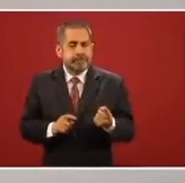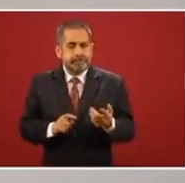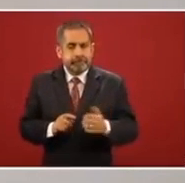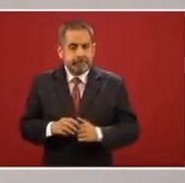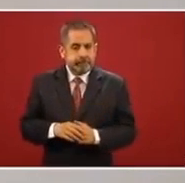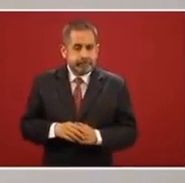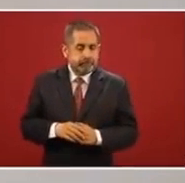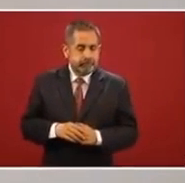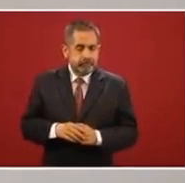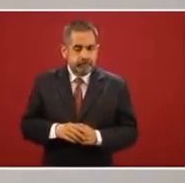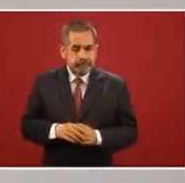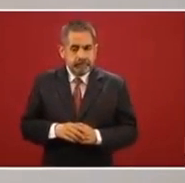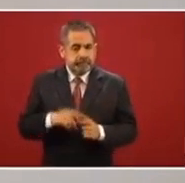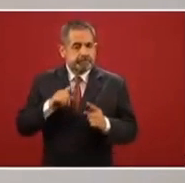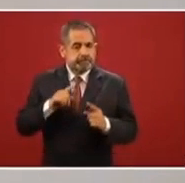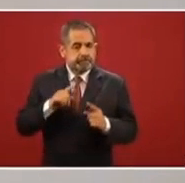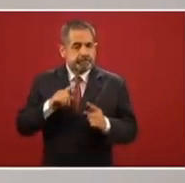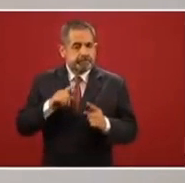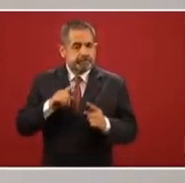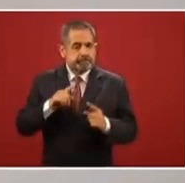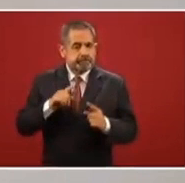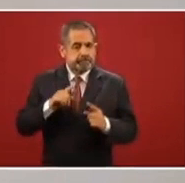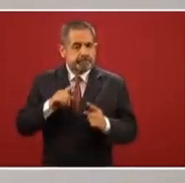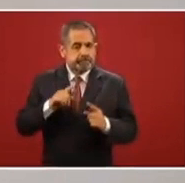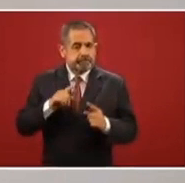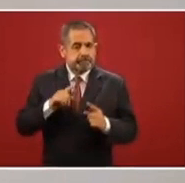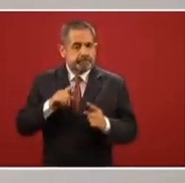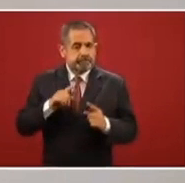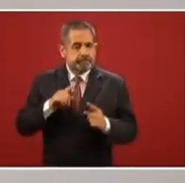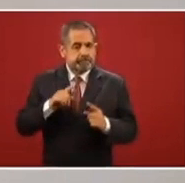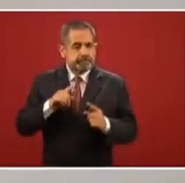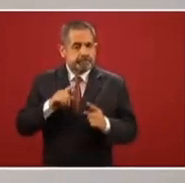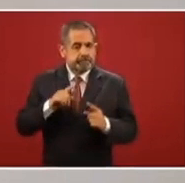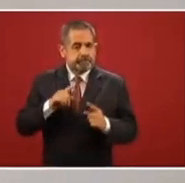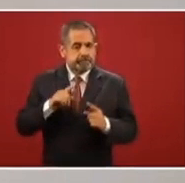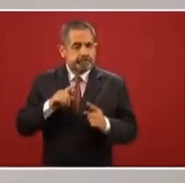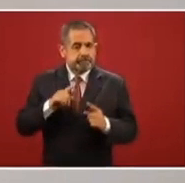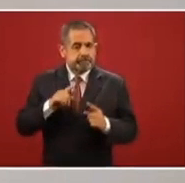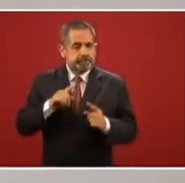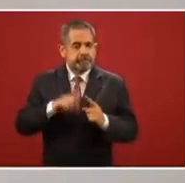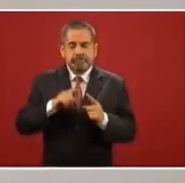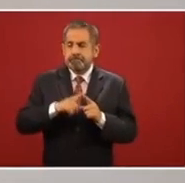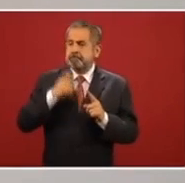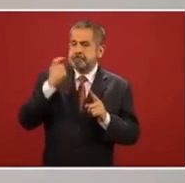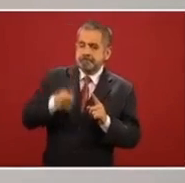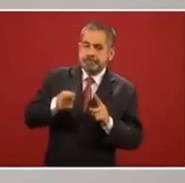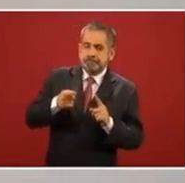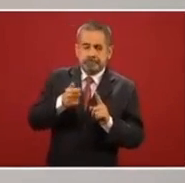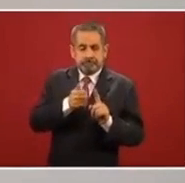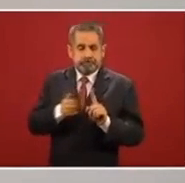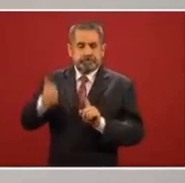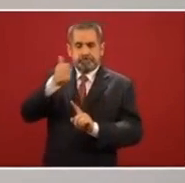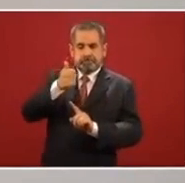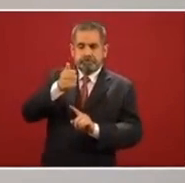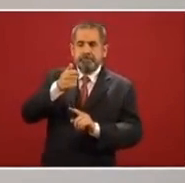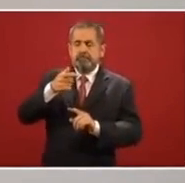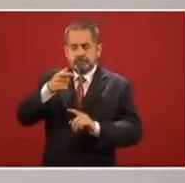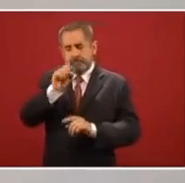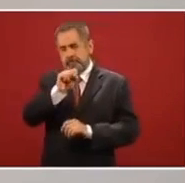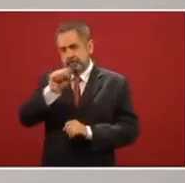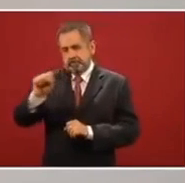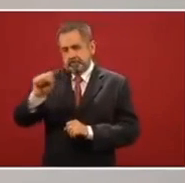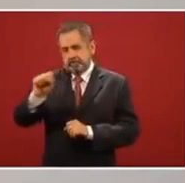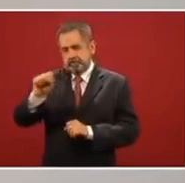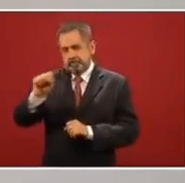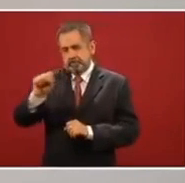está mandatada And this council is one that is mandated por el propio sector salud, por la propia